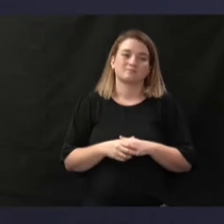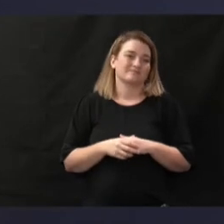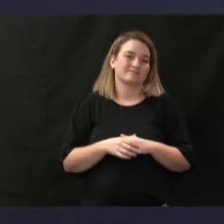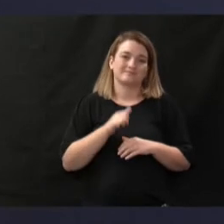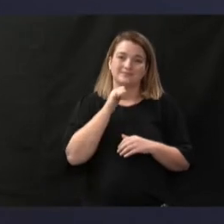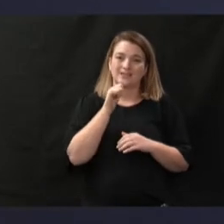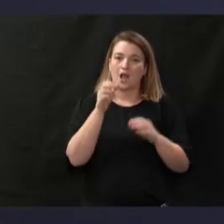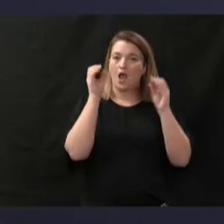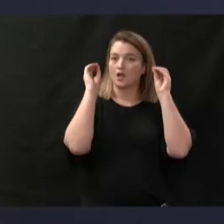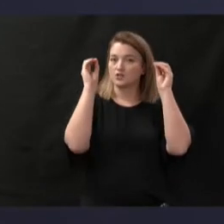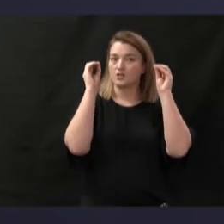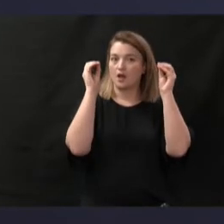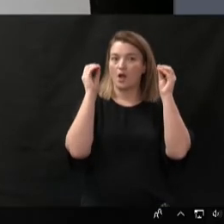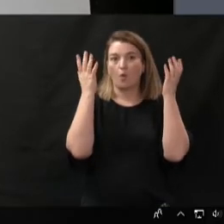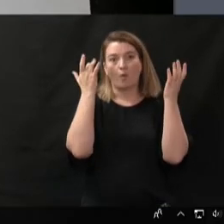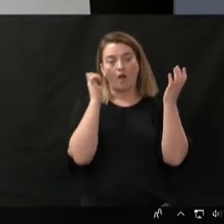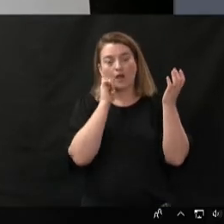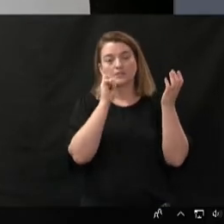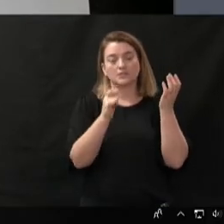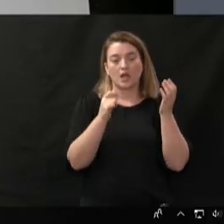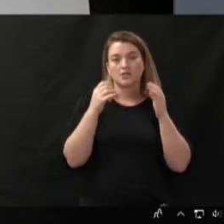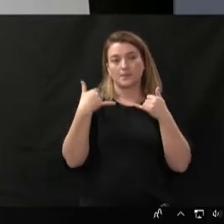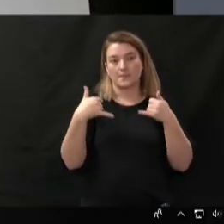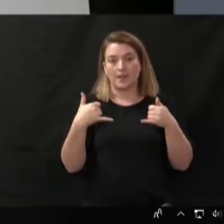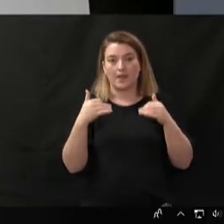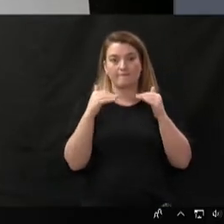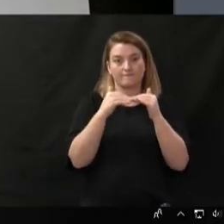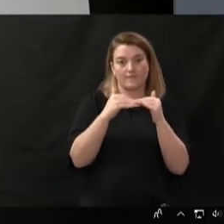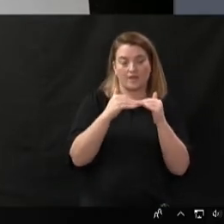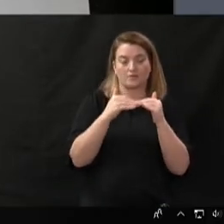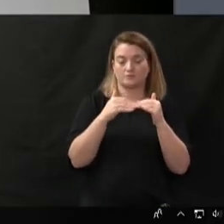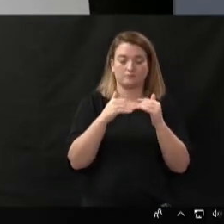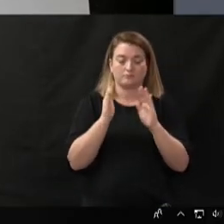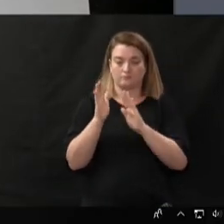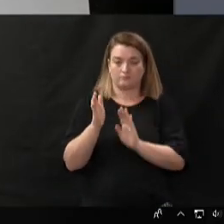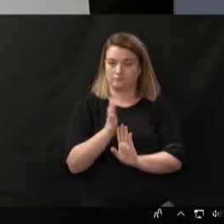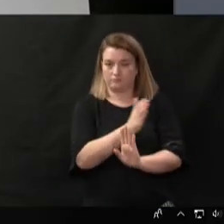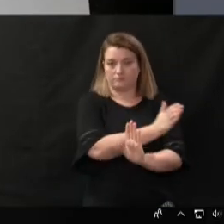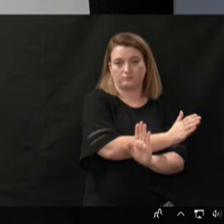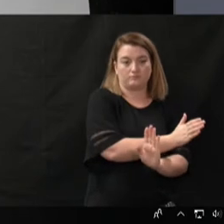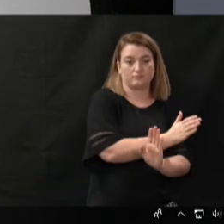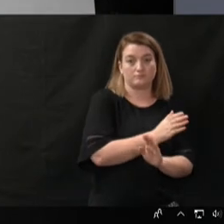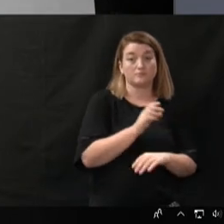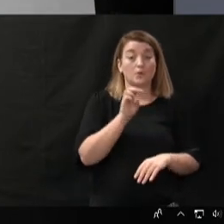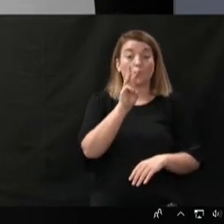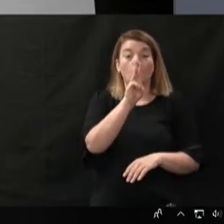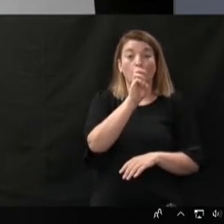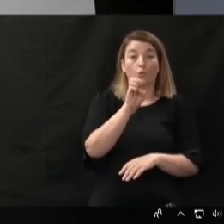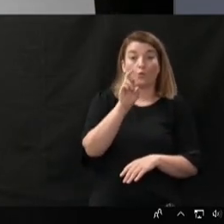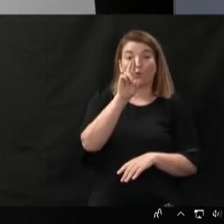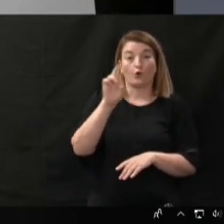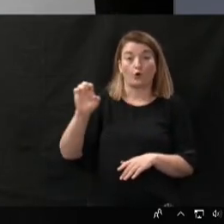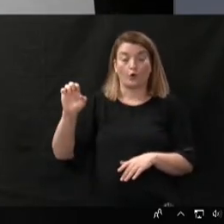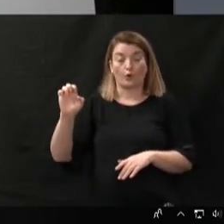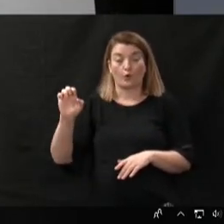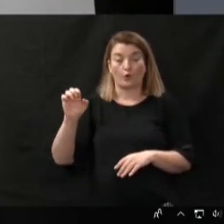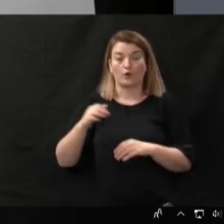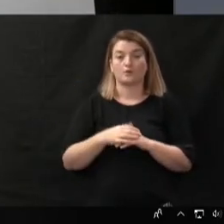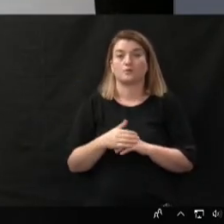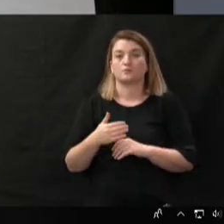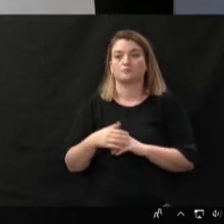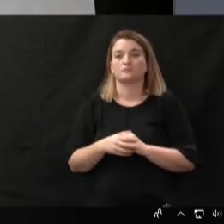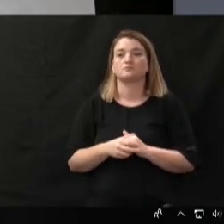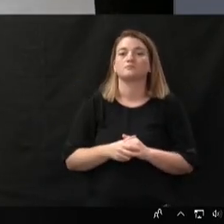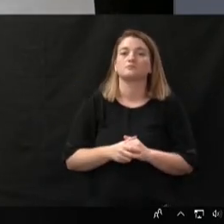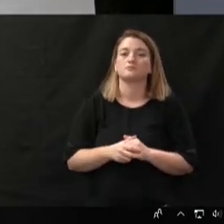I'm going to leave that all out. Okay, everybody, what is this red word? Were. Okay, now I want you, I'm